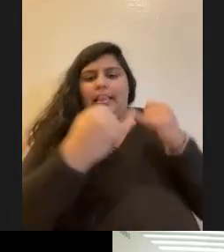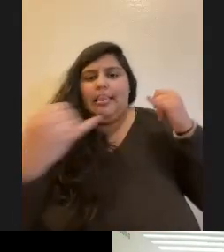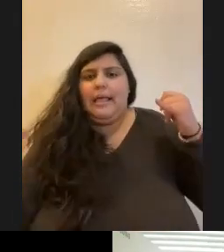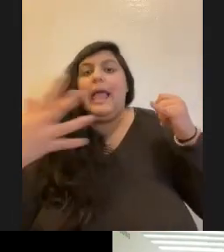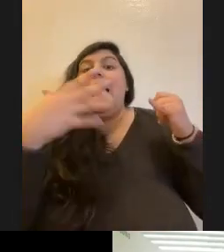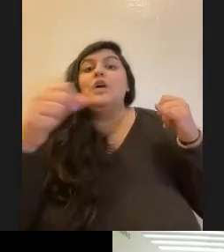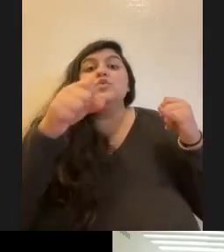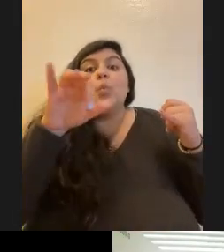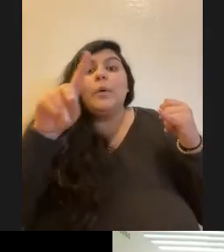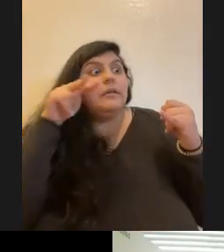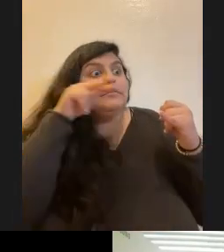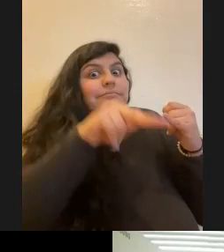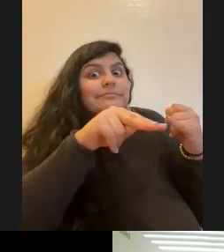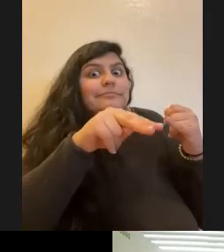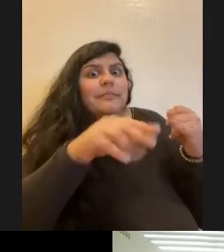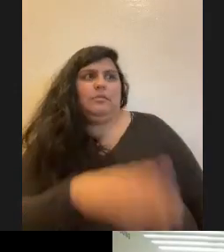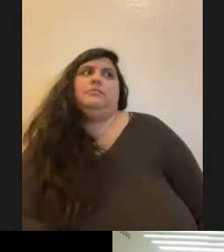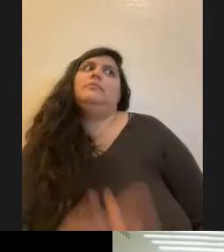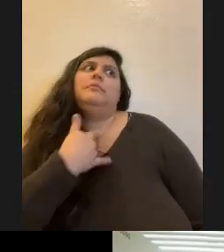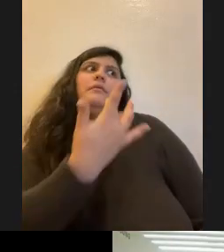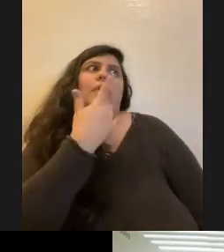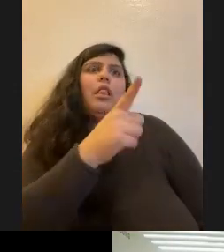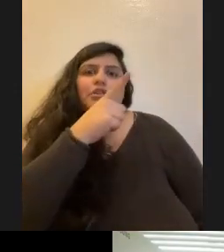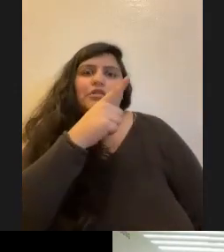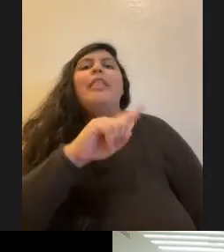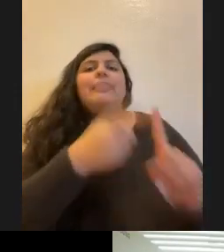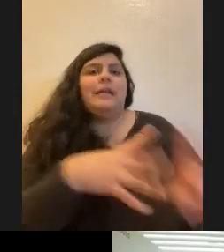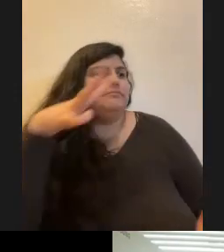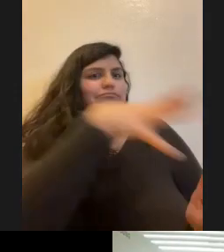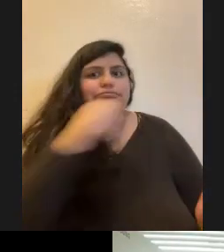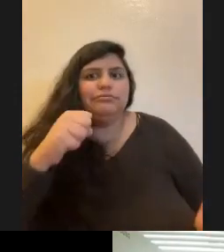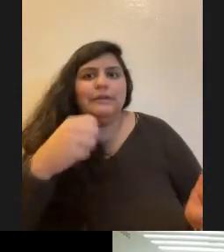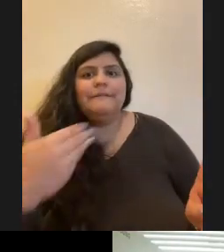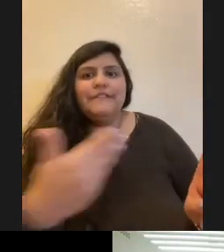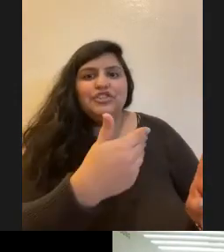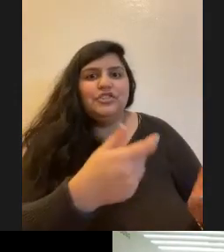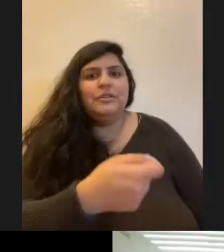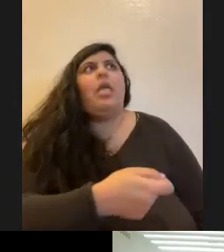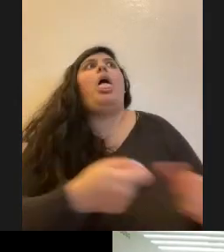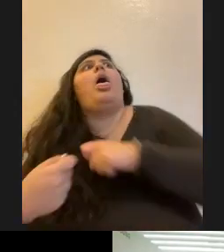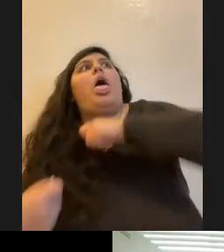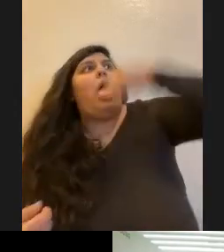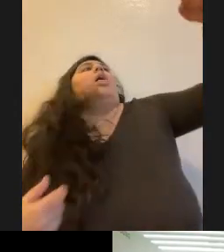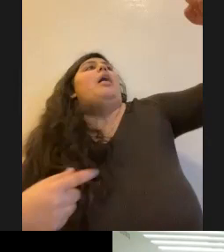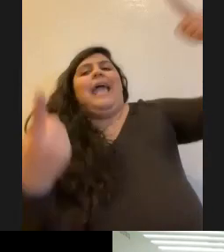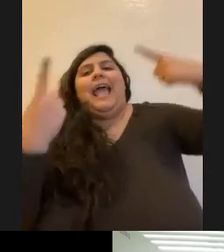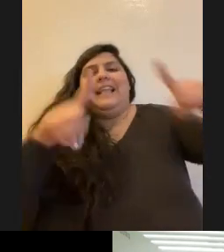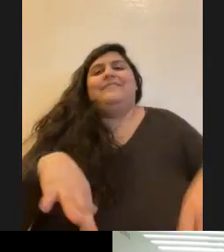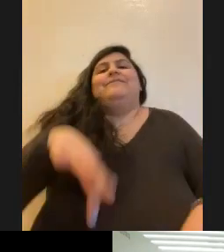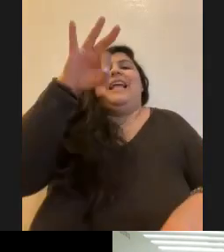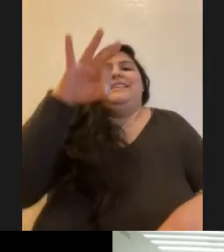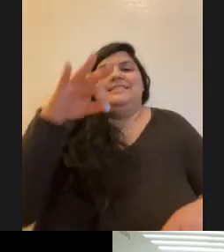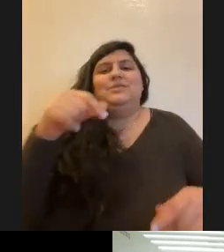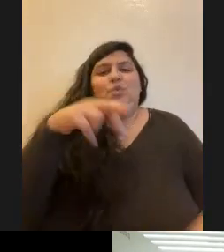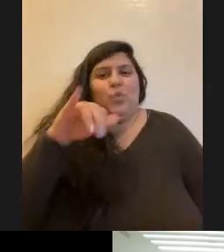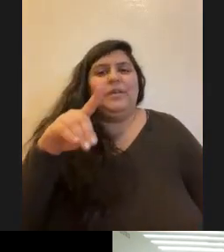squid will see it and be like, my favorite lunch, and then grab the fish and then get pulled up to the surface accidentally. And so a lot of